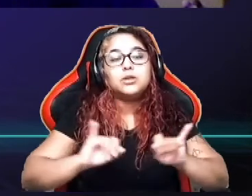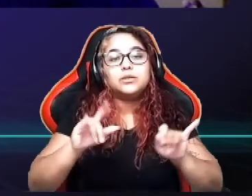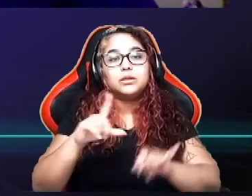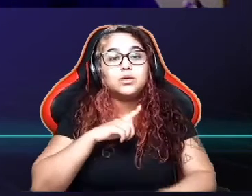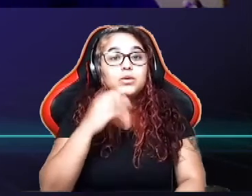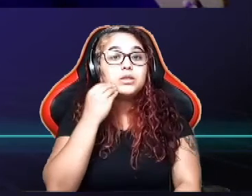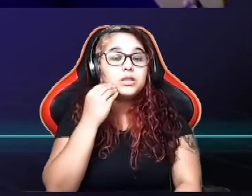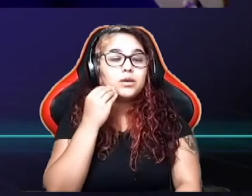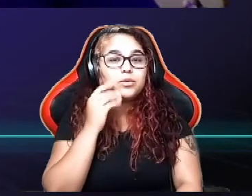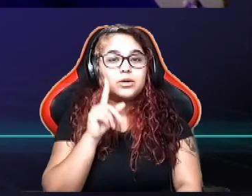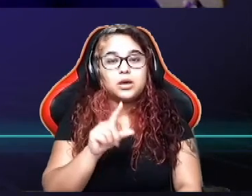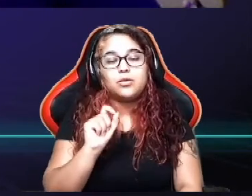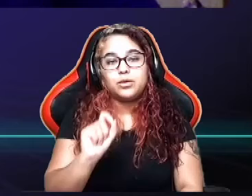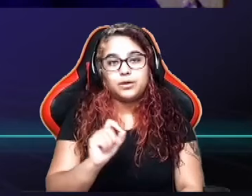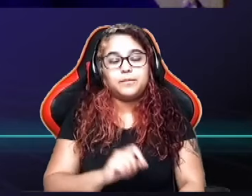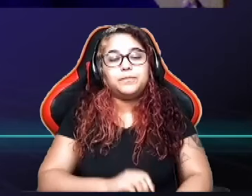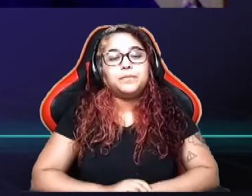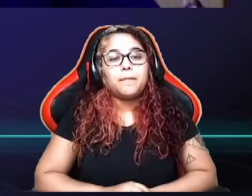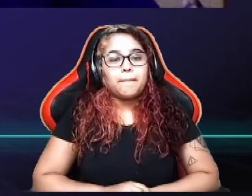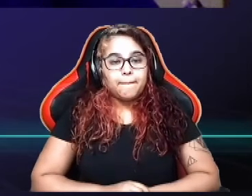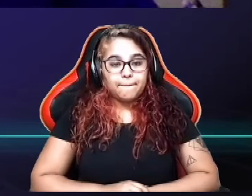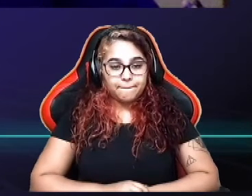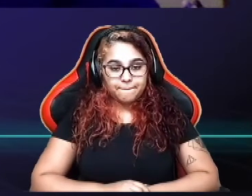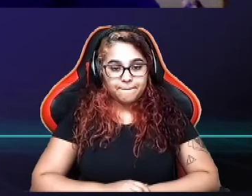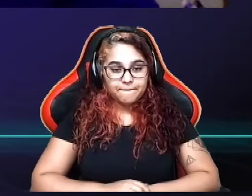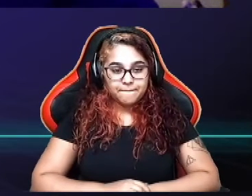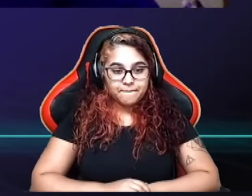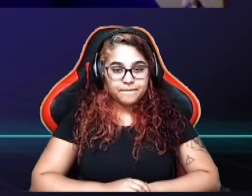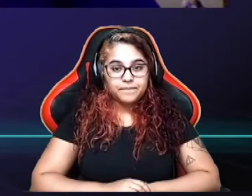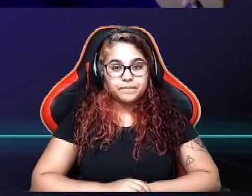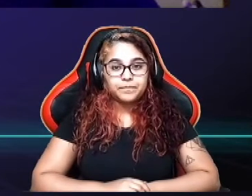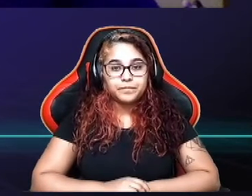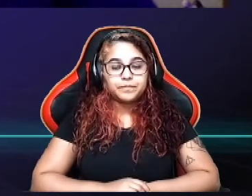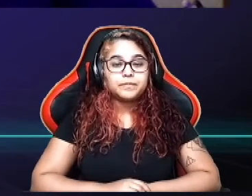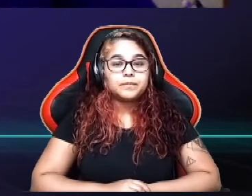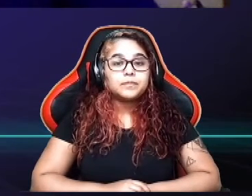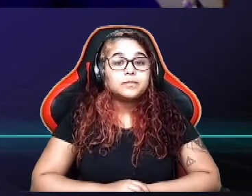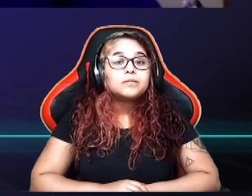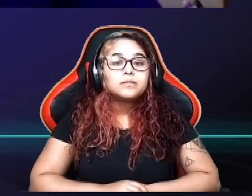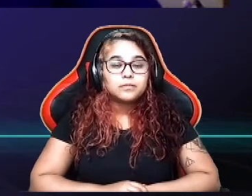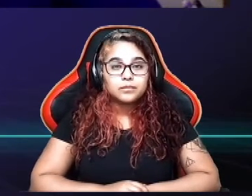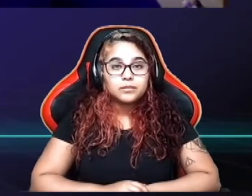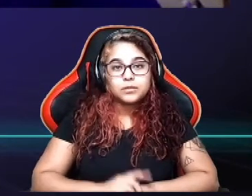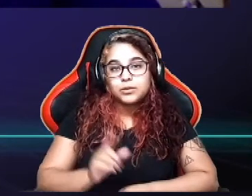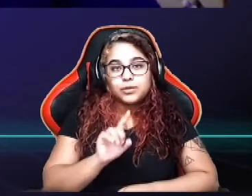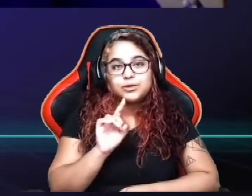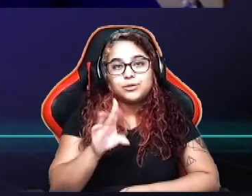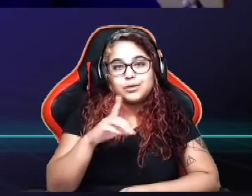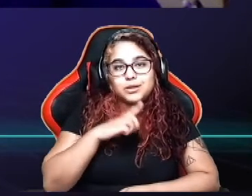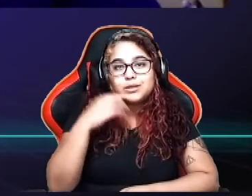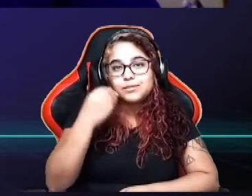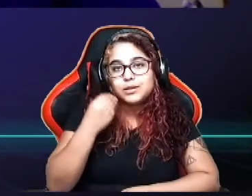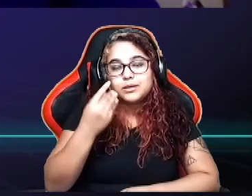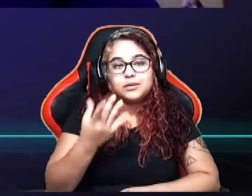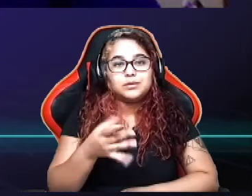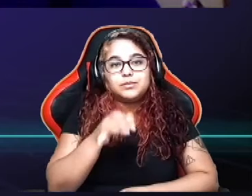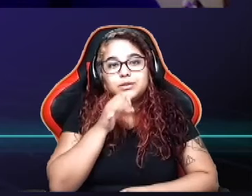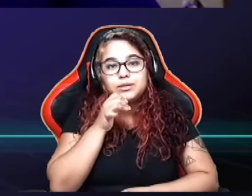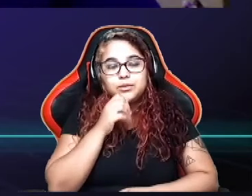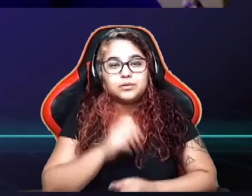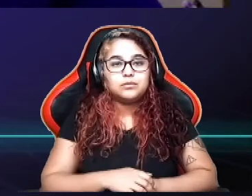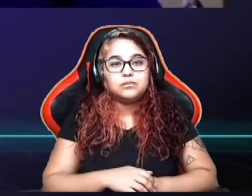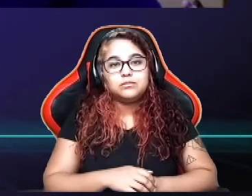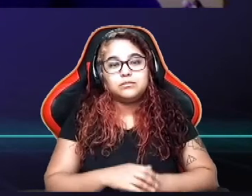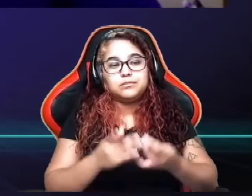And we have someone on the screen that is an example of that. And we're not only seeing experiences as